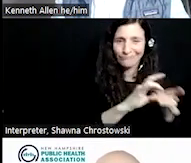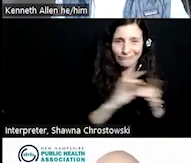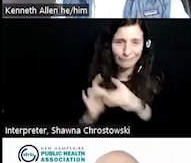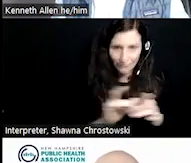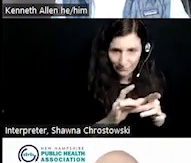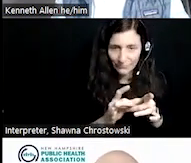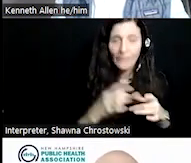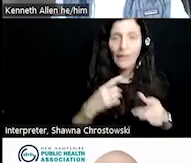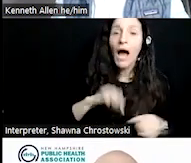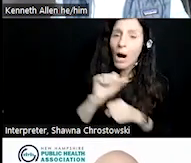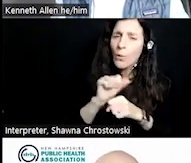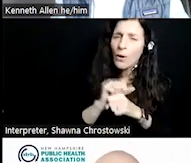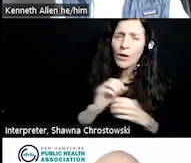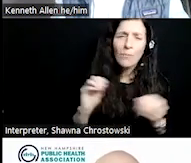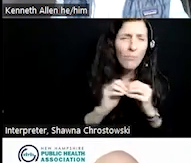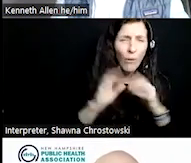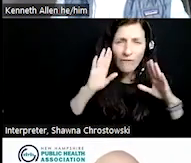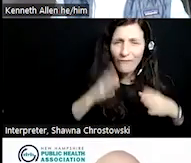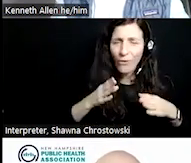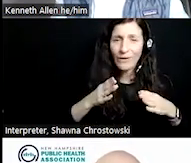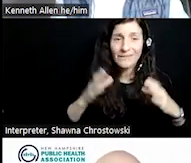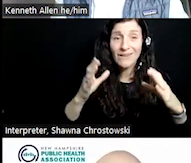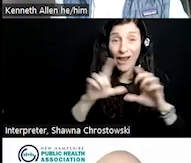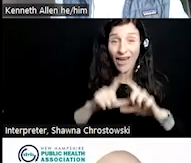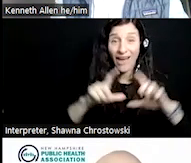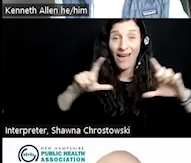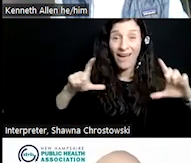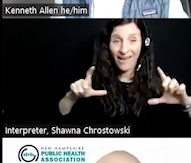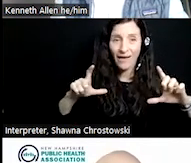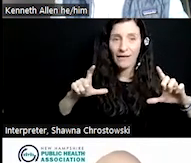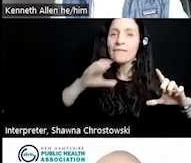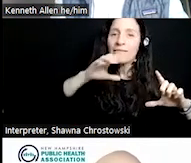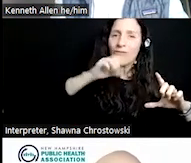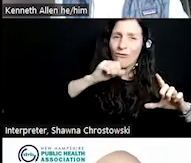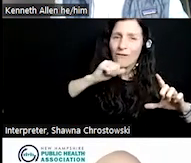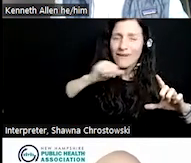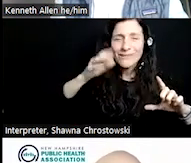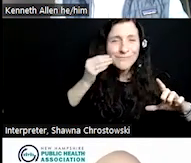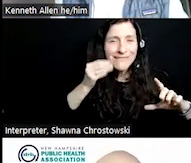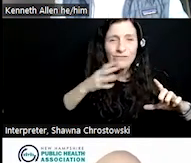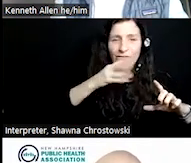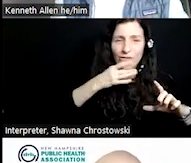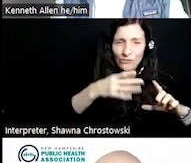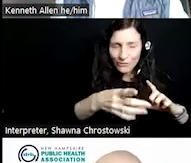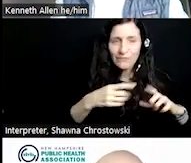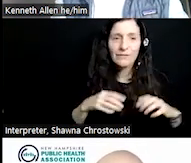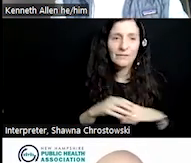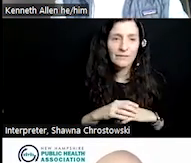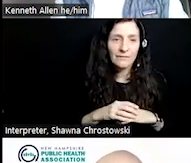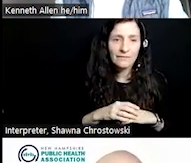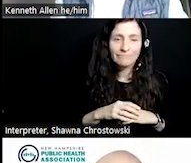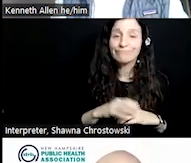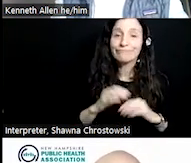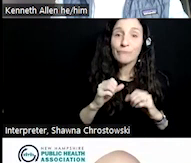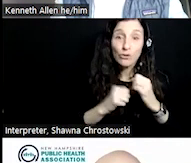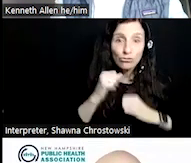more a focus on the next layer of the onion, the organizational level, which encompasses the